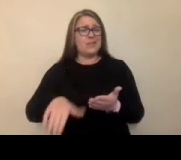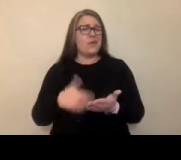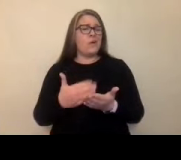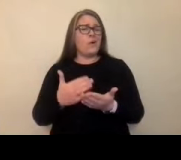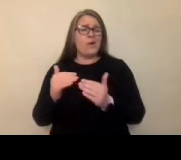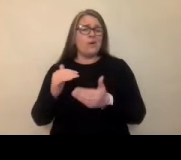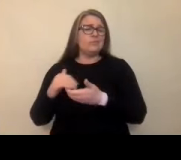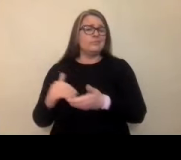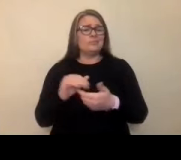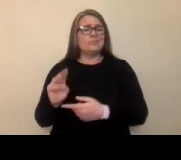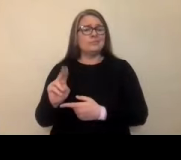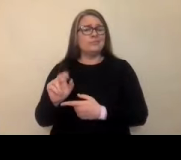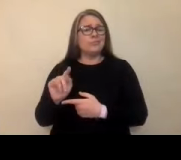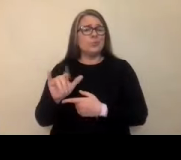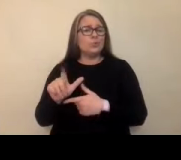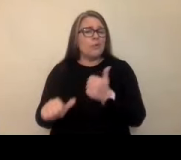it's